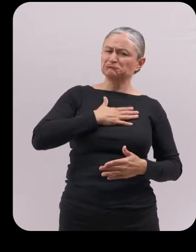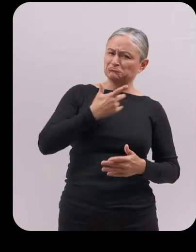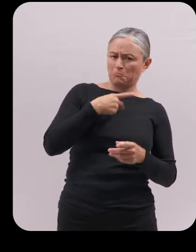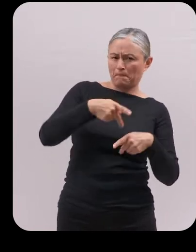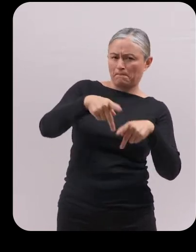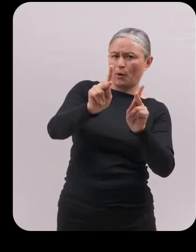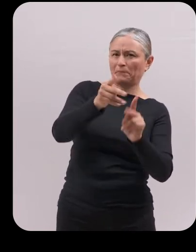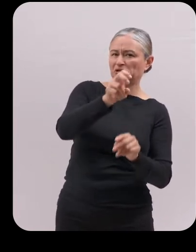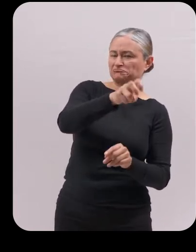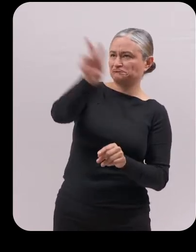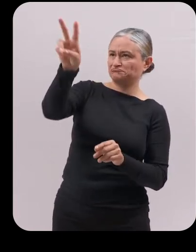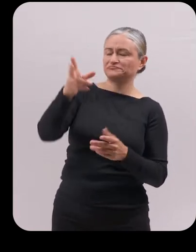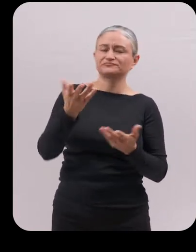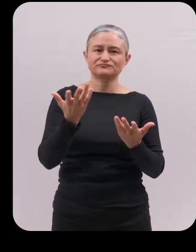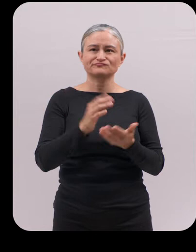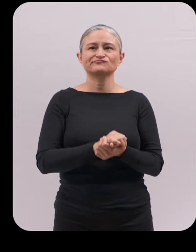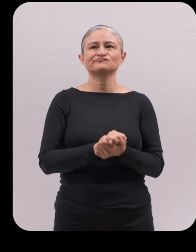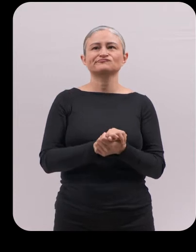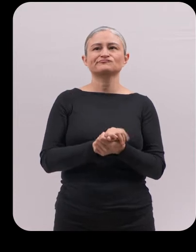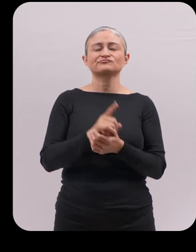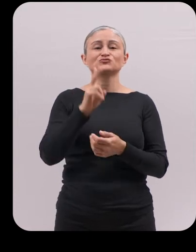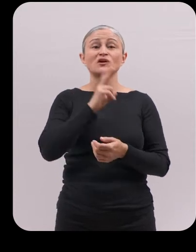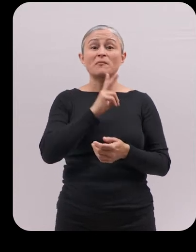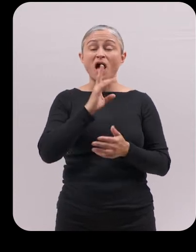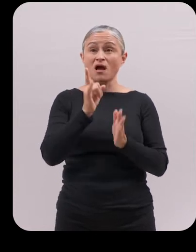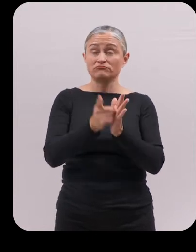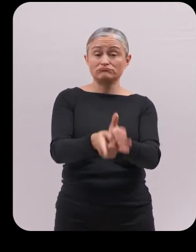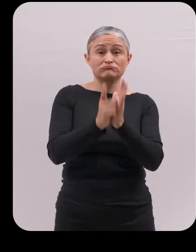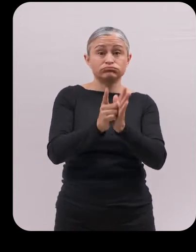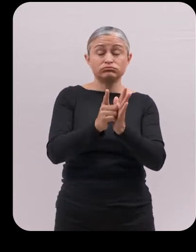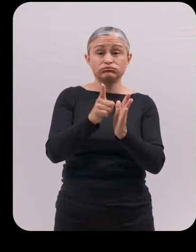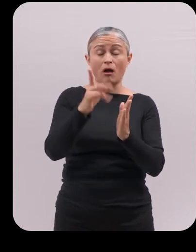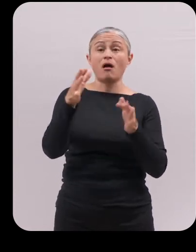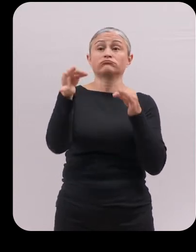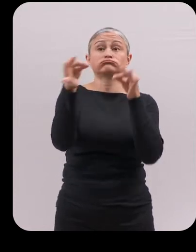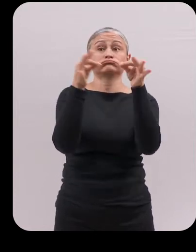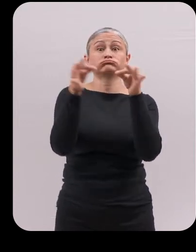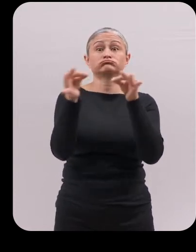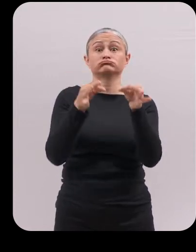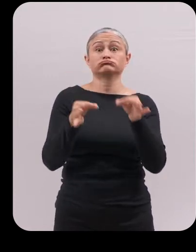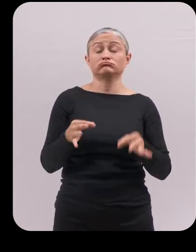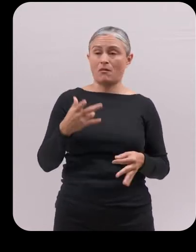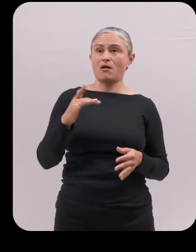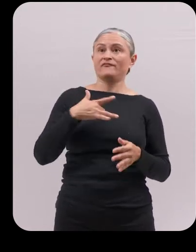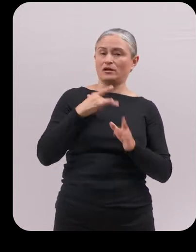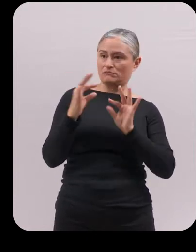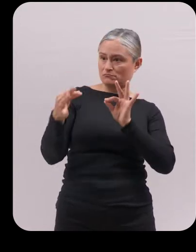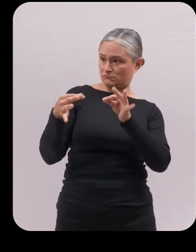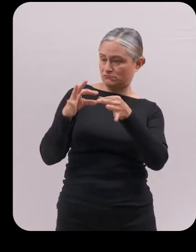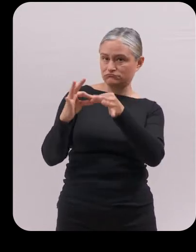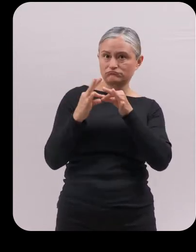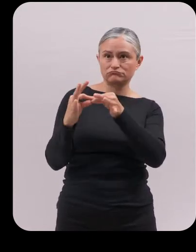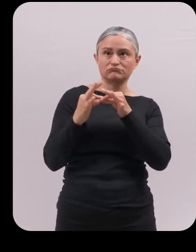And just like that, Gemini instantly generates a personalized explanation of the error and a potential solution.